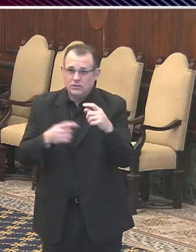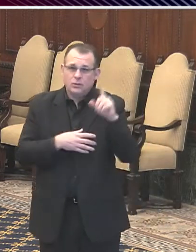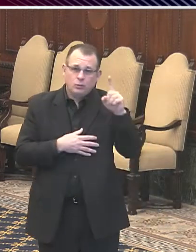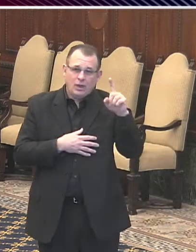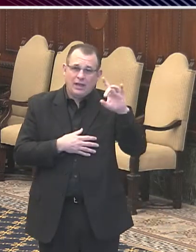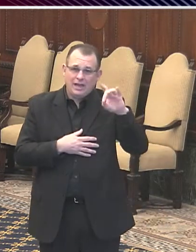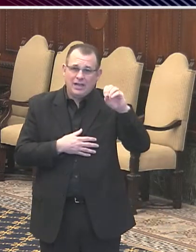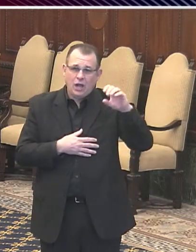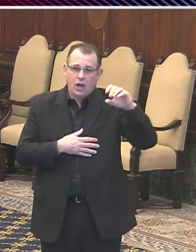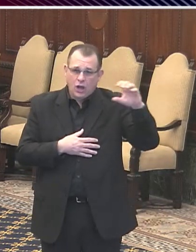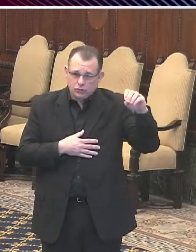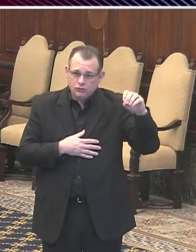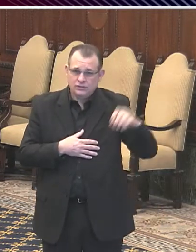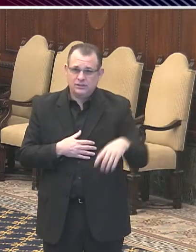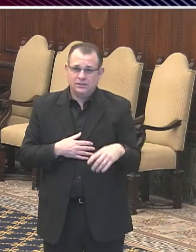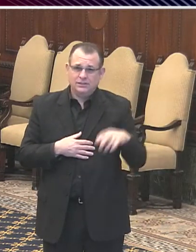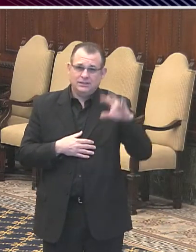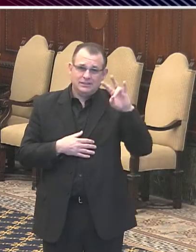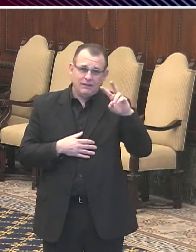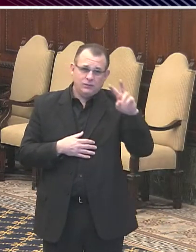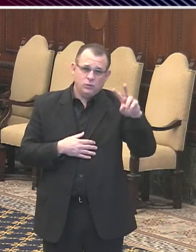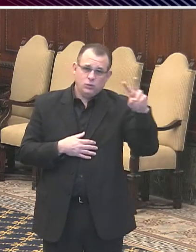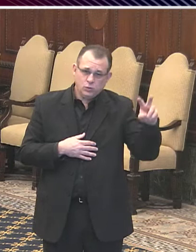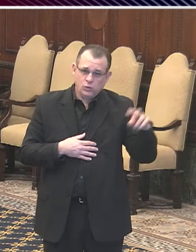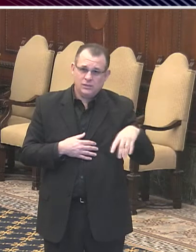1-800-722-7112. Thanks.